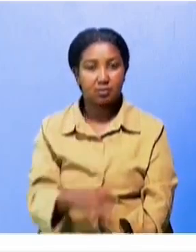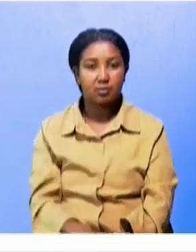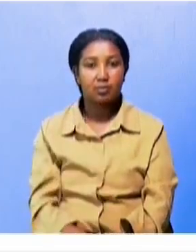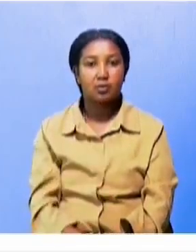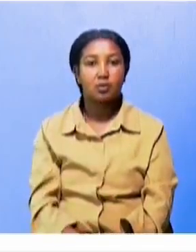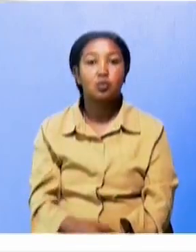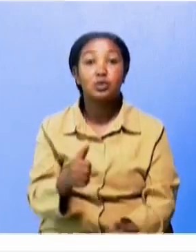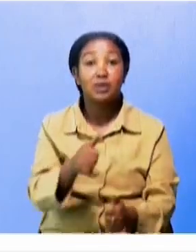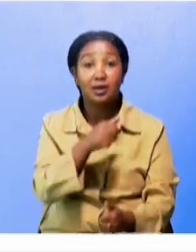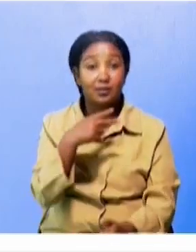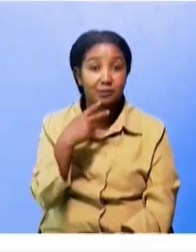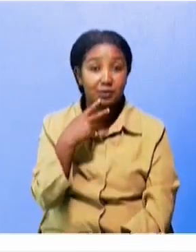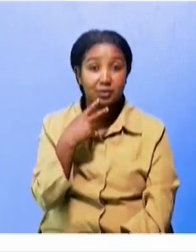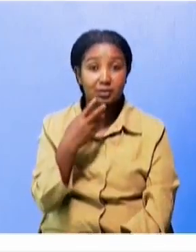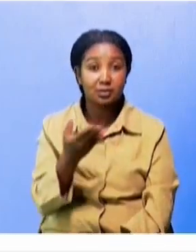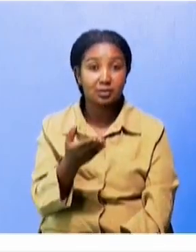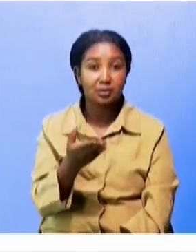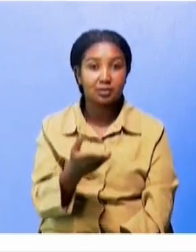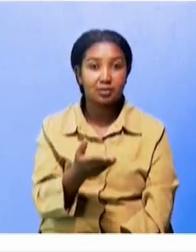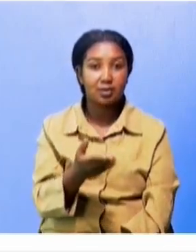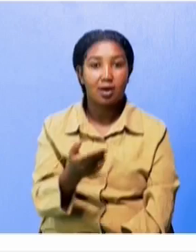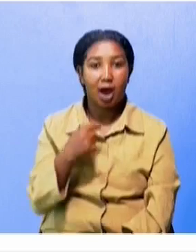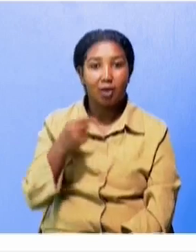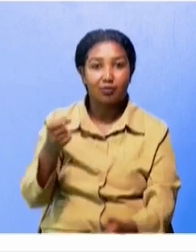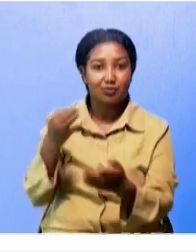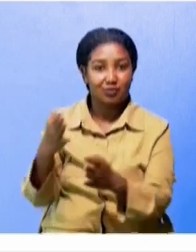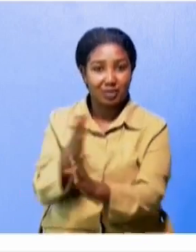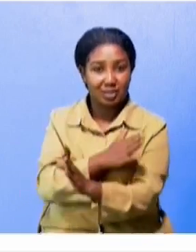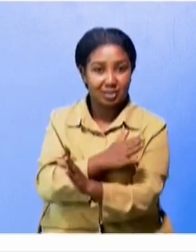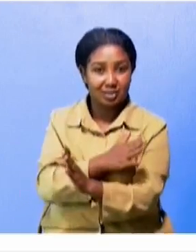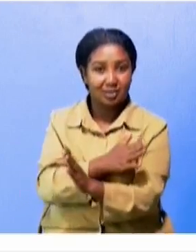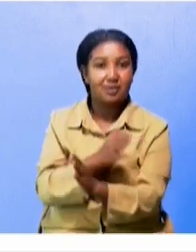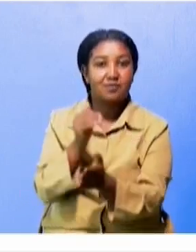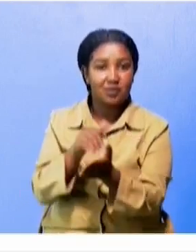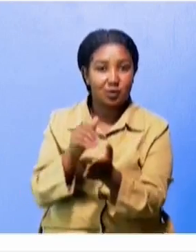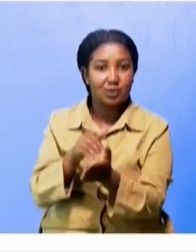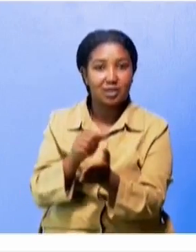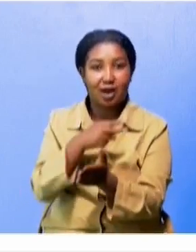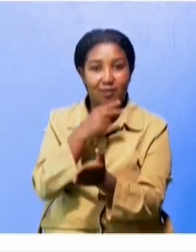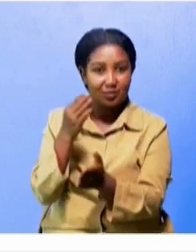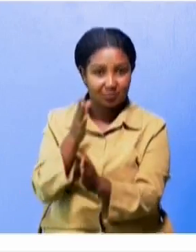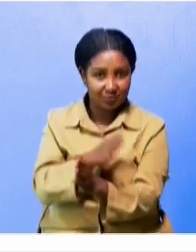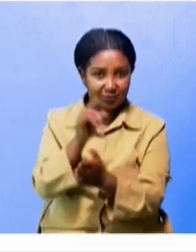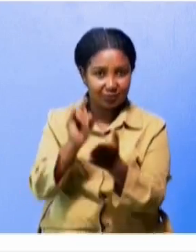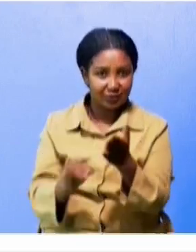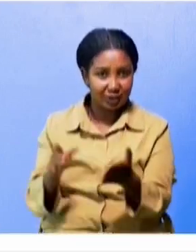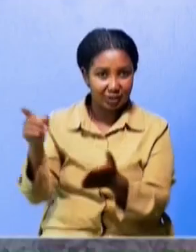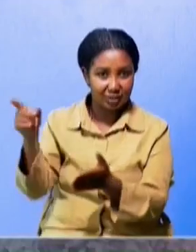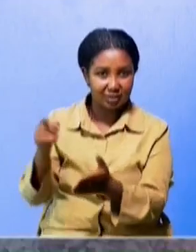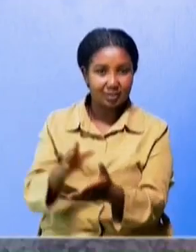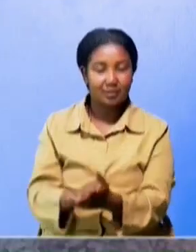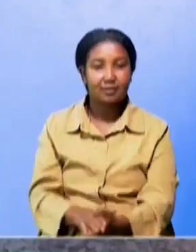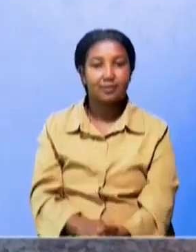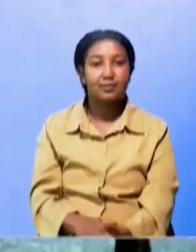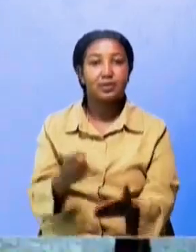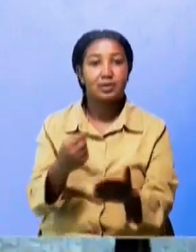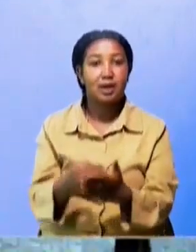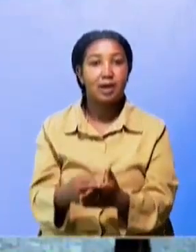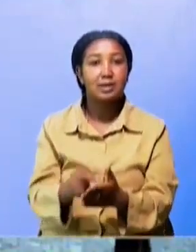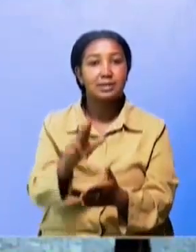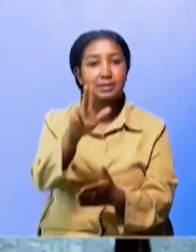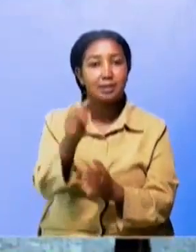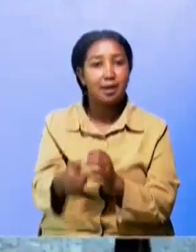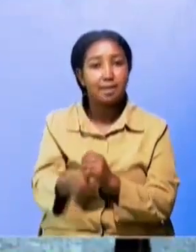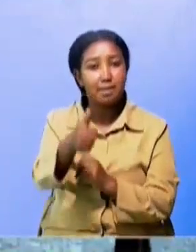Which adverbs? I have already stated them. They are frequency adverbs. There are three